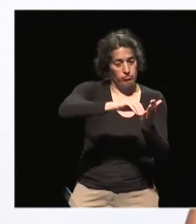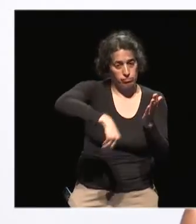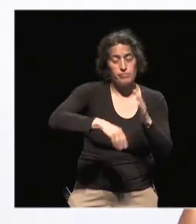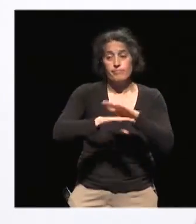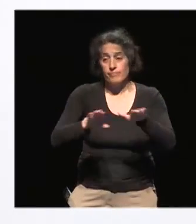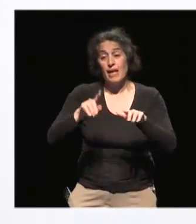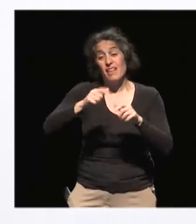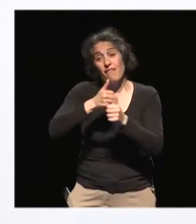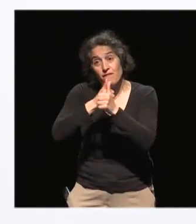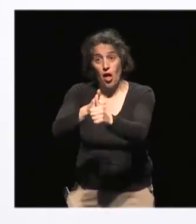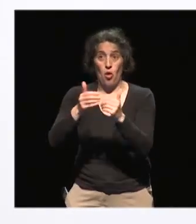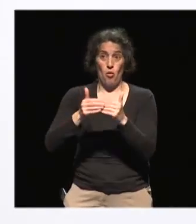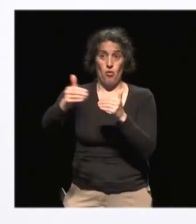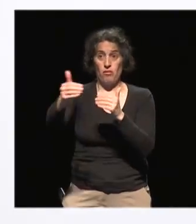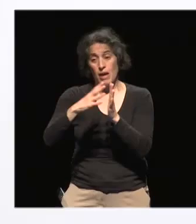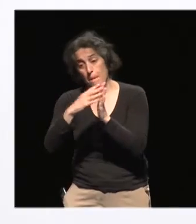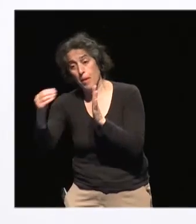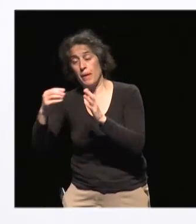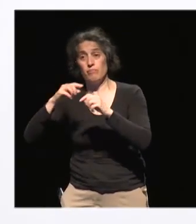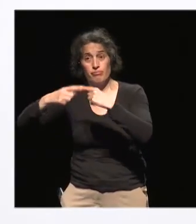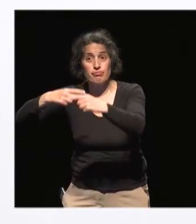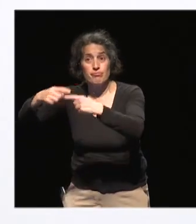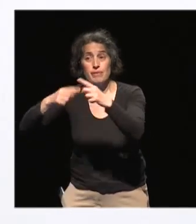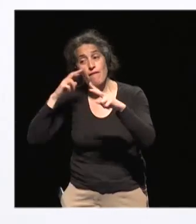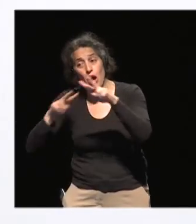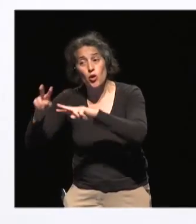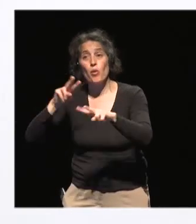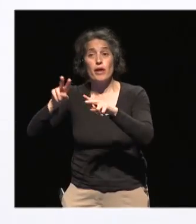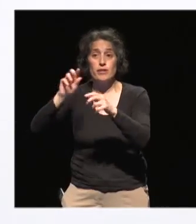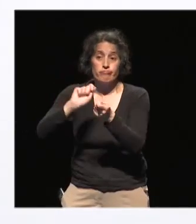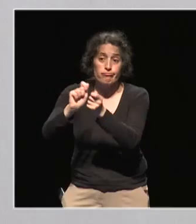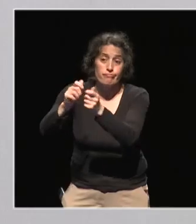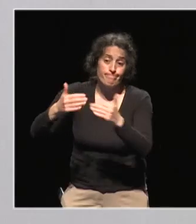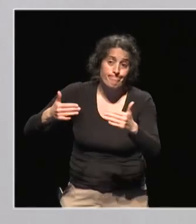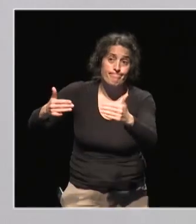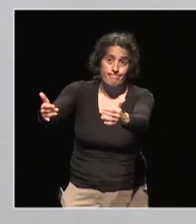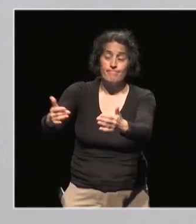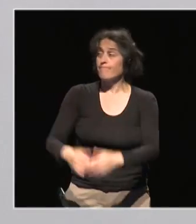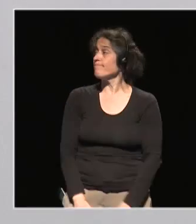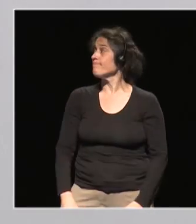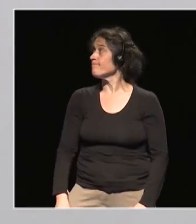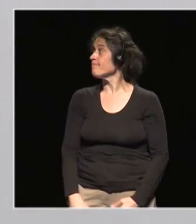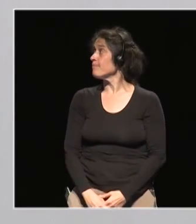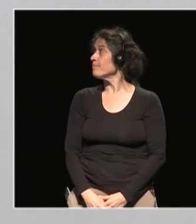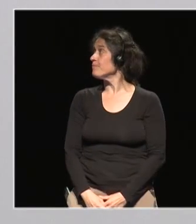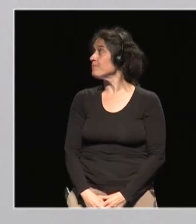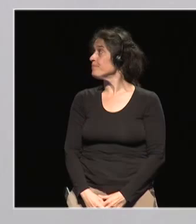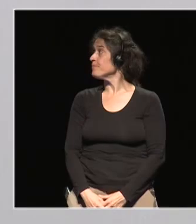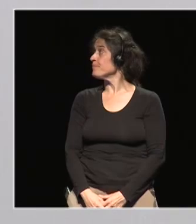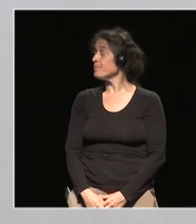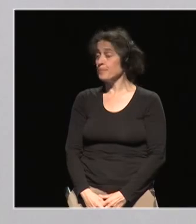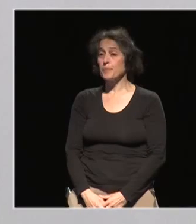an entirely plausible proposition to say that we are going to lock in the initial commitments